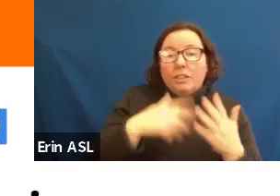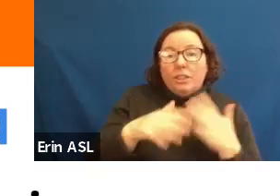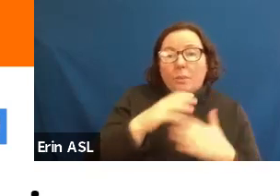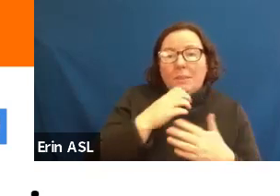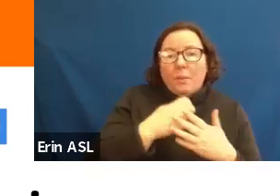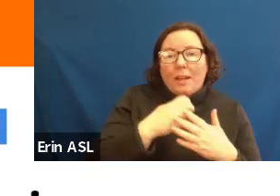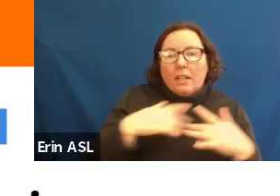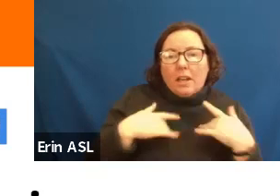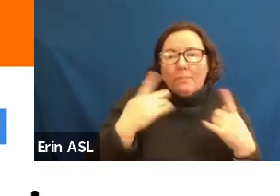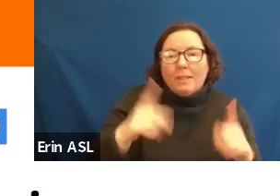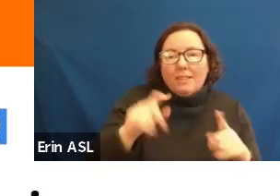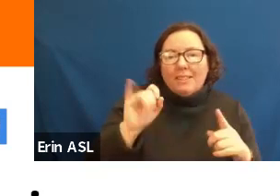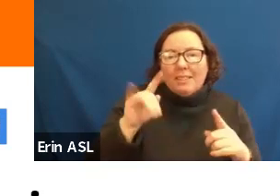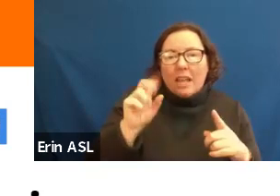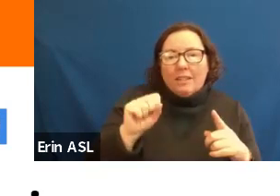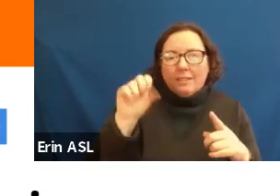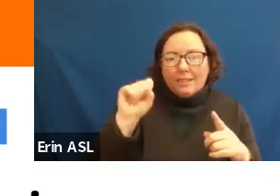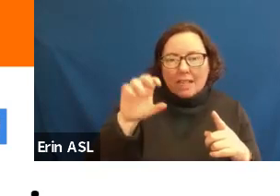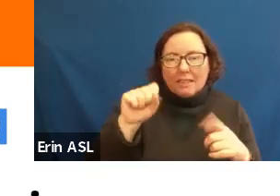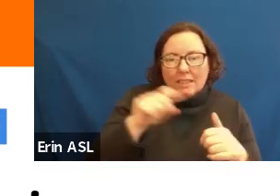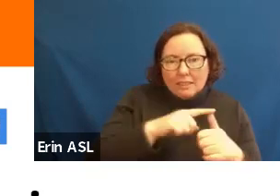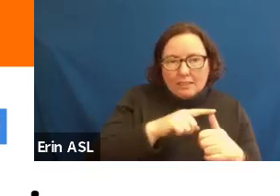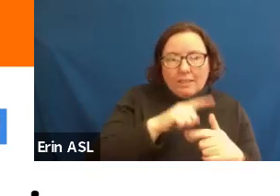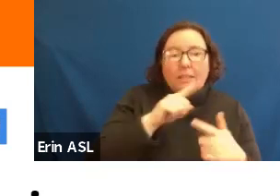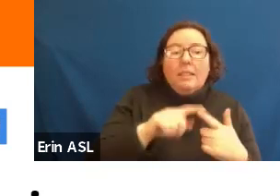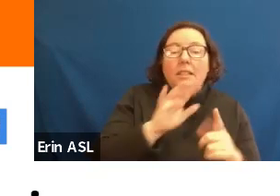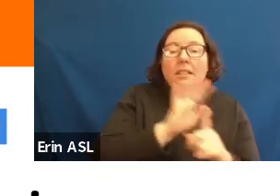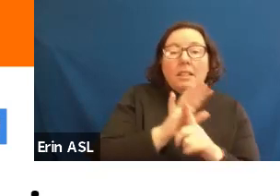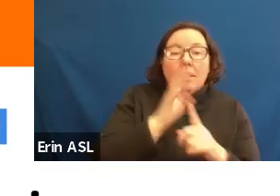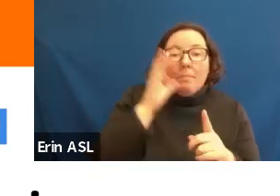socioeconomic status, parental education,